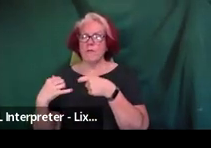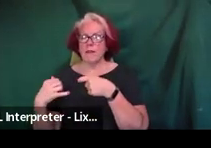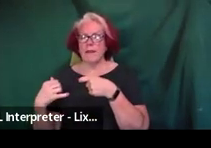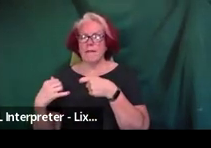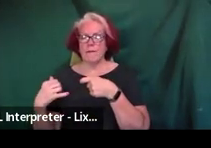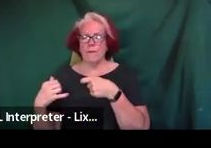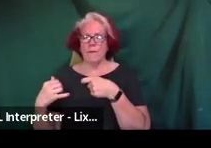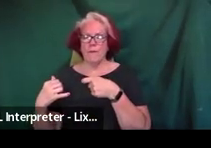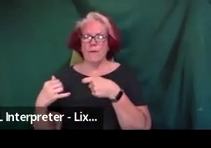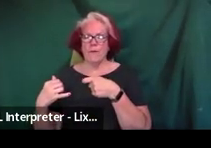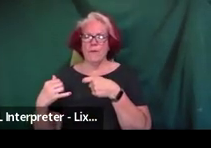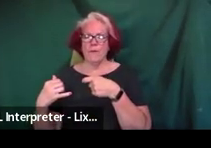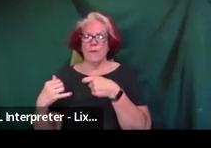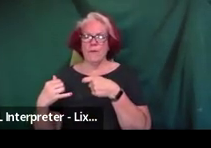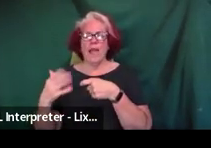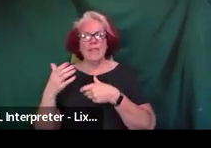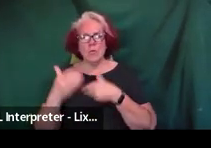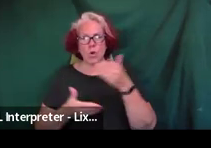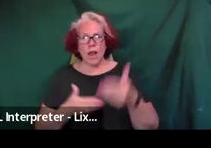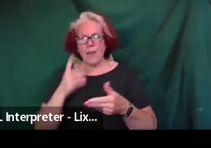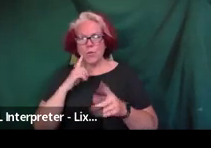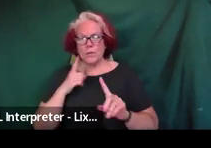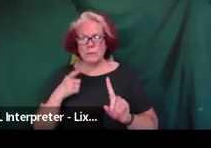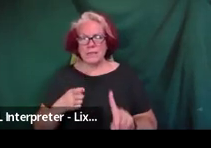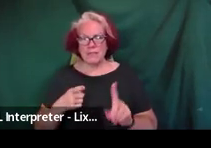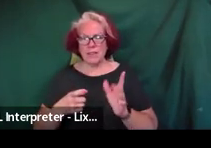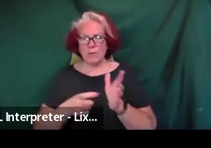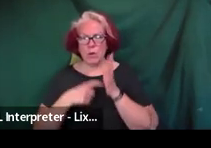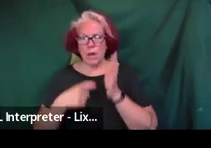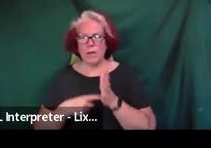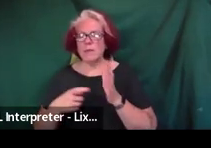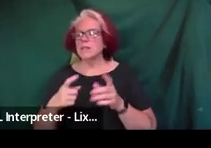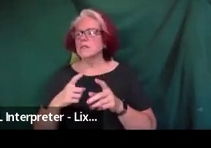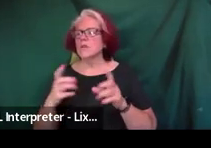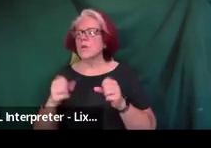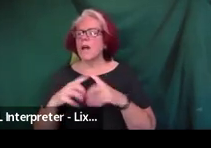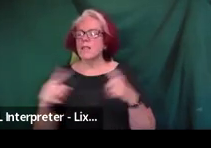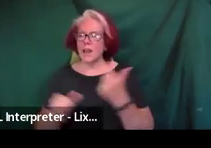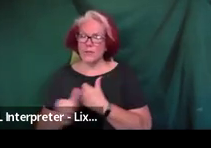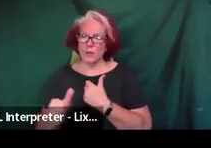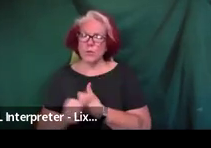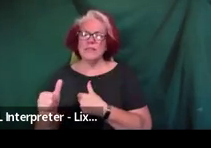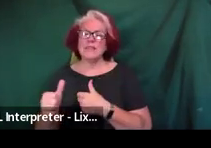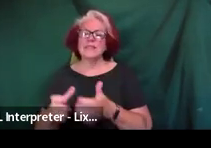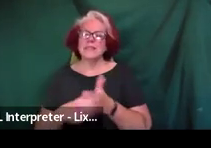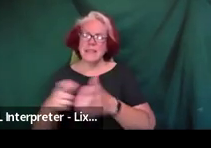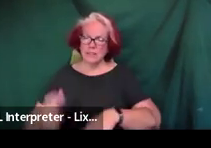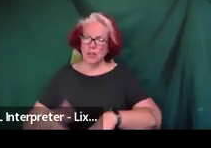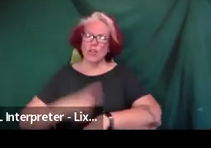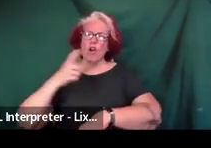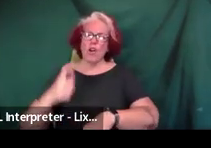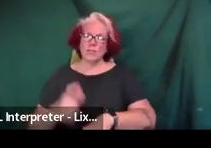in hiring under certain criteria. So a lot of the risk is it takes a long time for this to